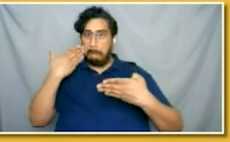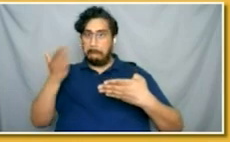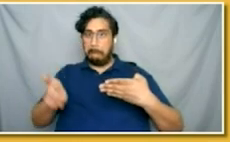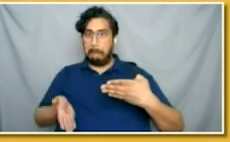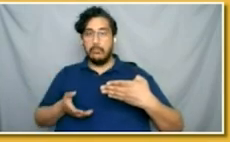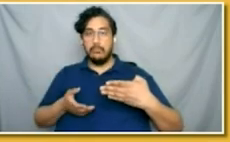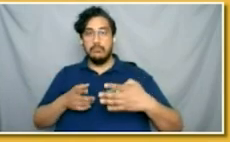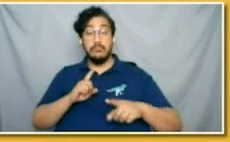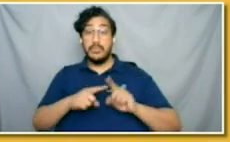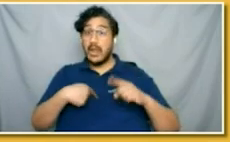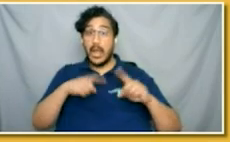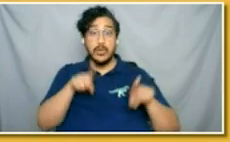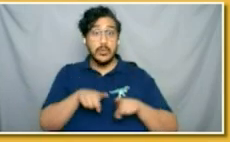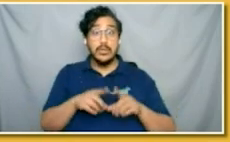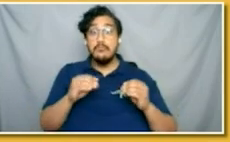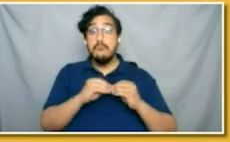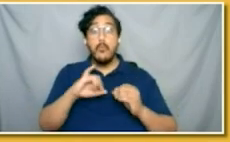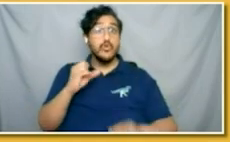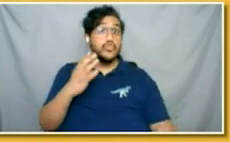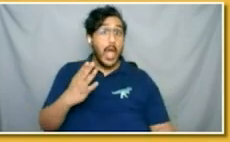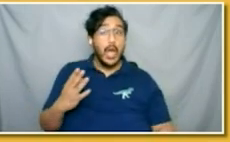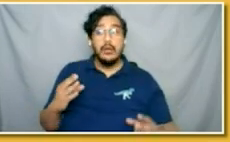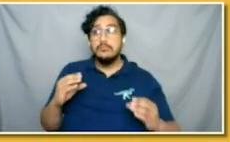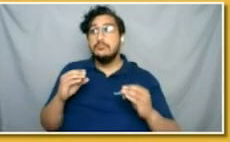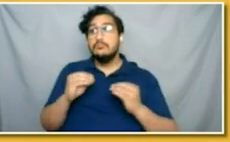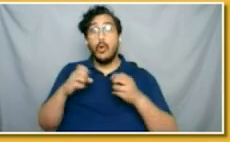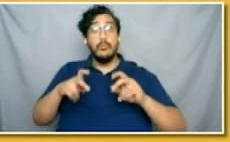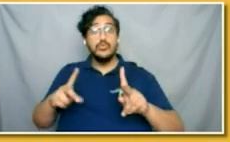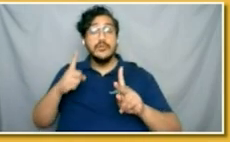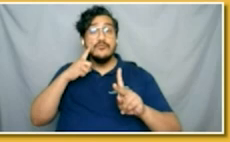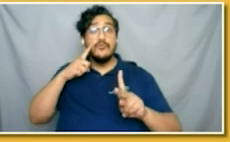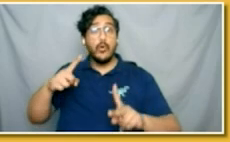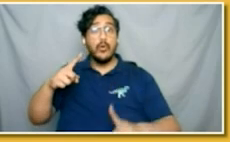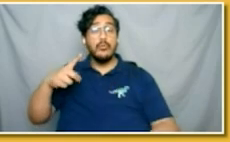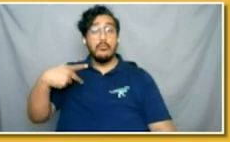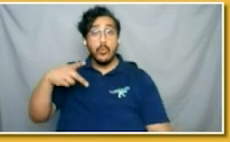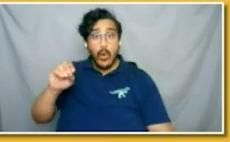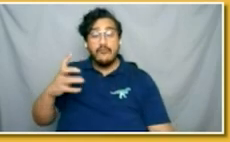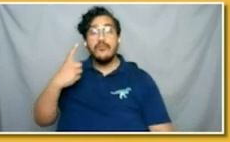more opportunities for the Postal Service to do something else for the community.